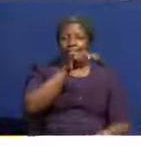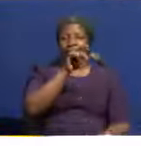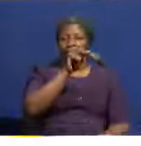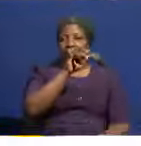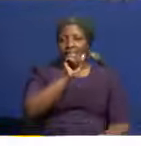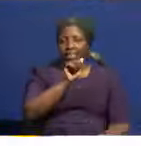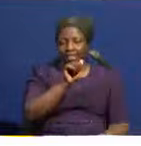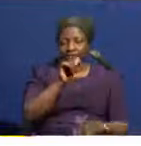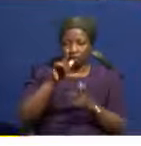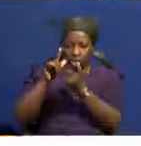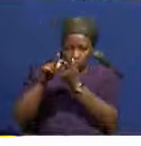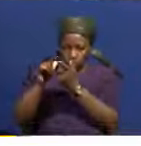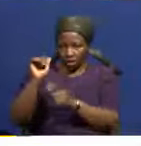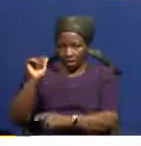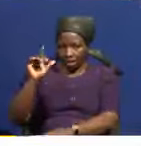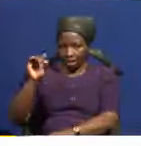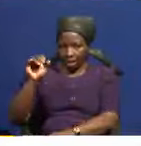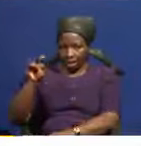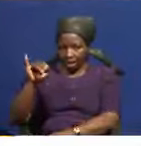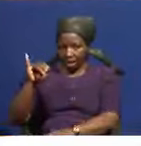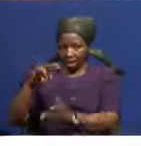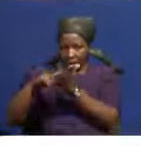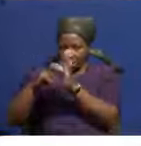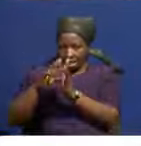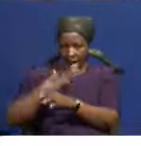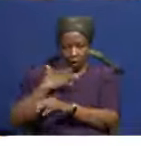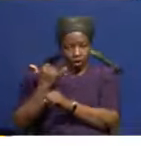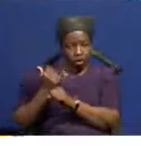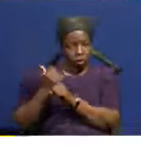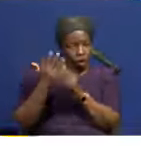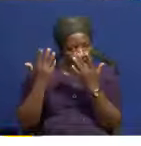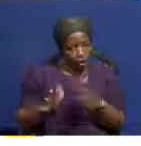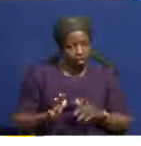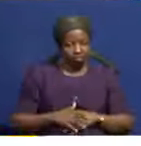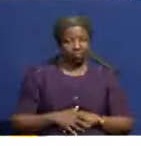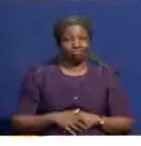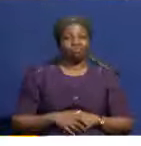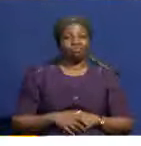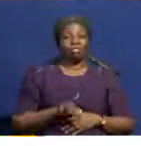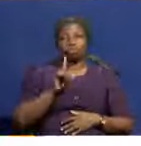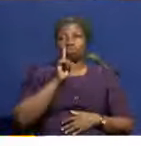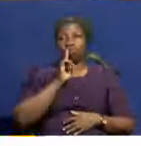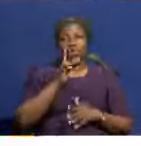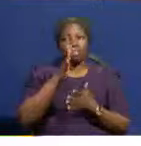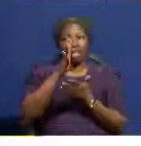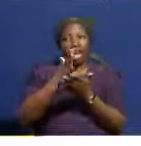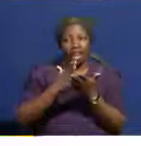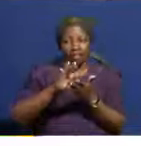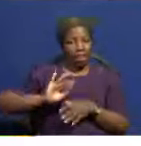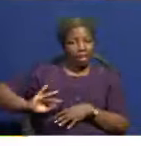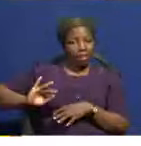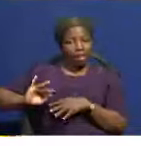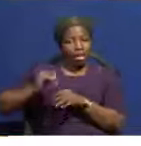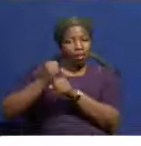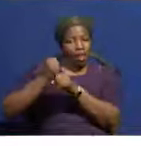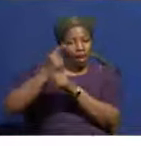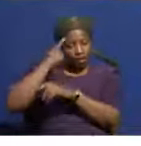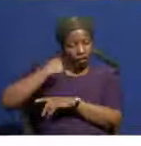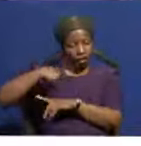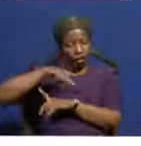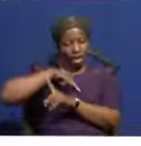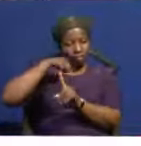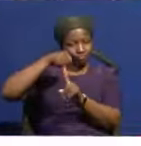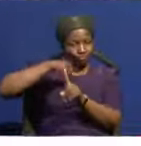to Adani, we've already lost our jobs. So the half that imebaki is for us to fight for